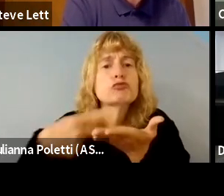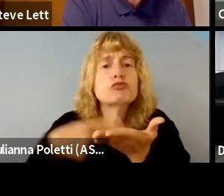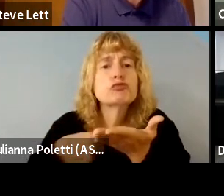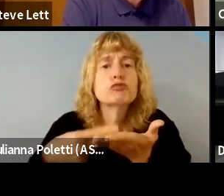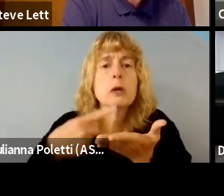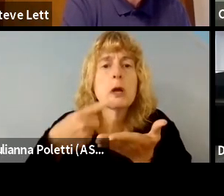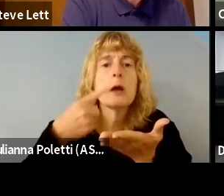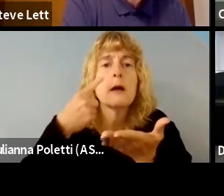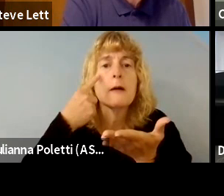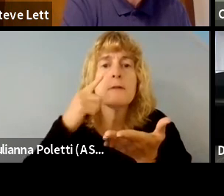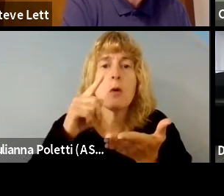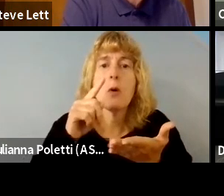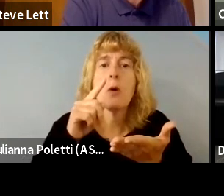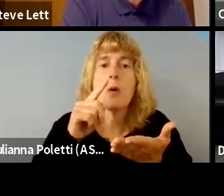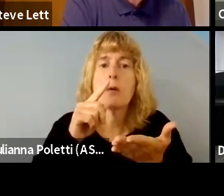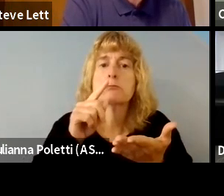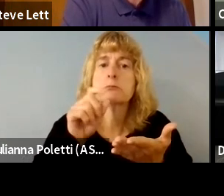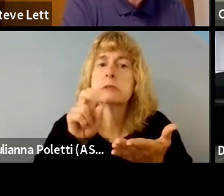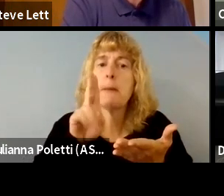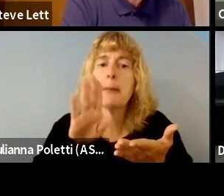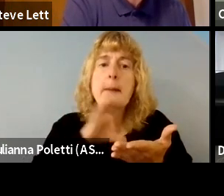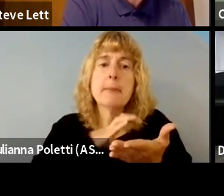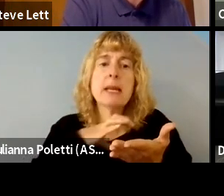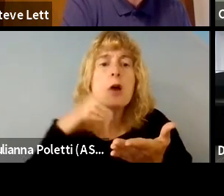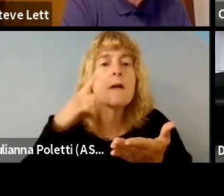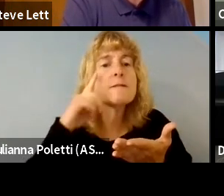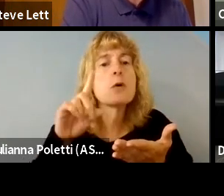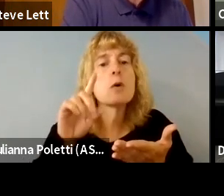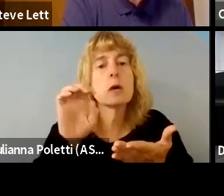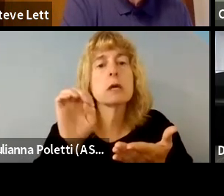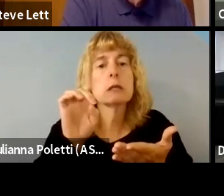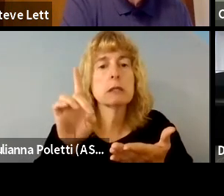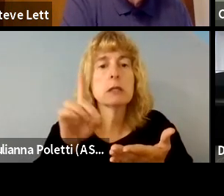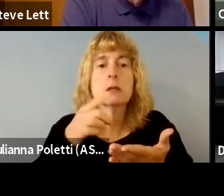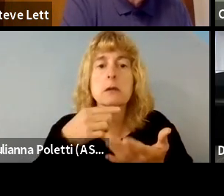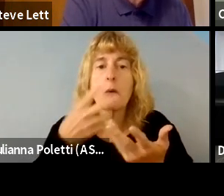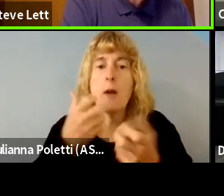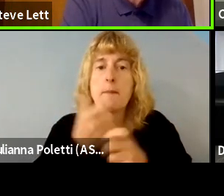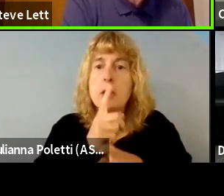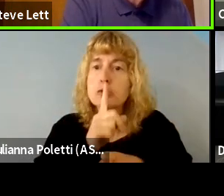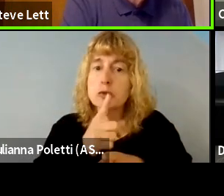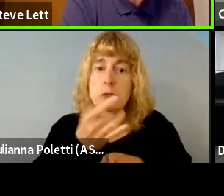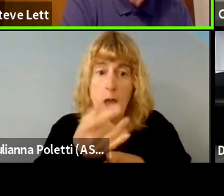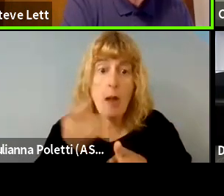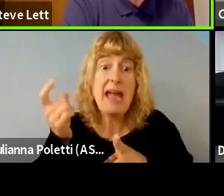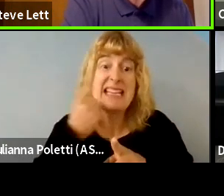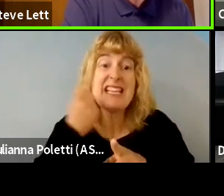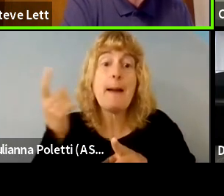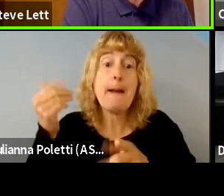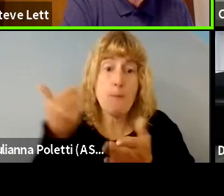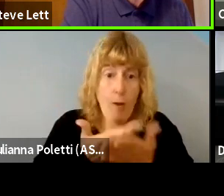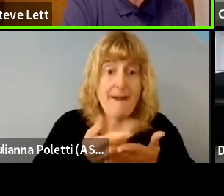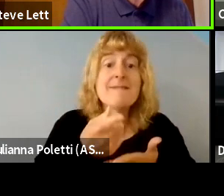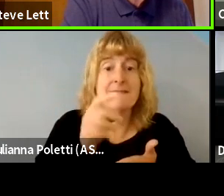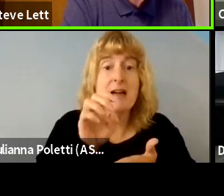just returned. And so I just want to make sure that, yeah, there's some piece here that Erin gets to speak. Good, thank you. Erin.